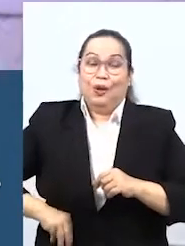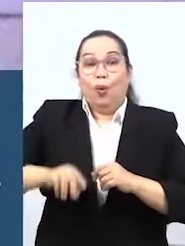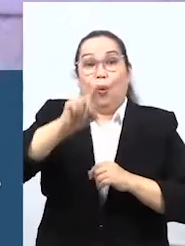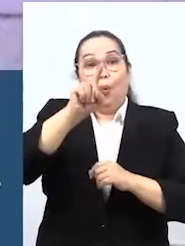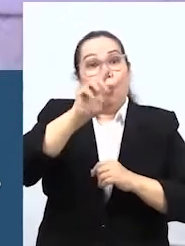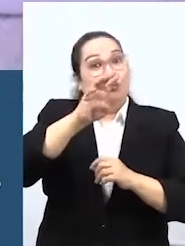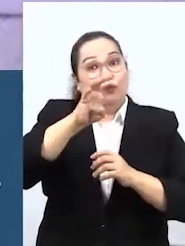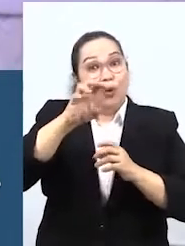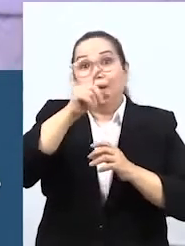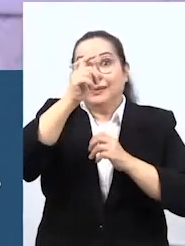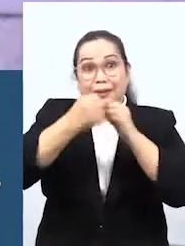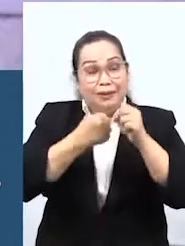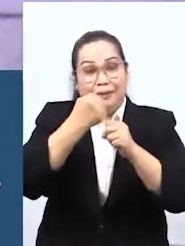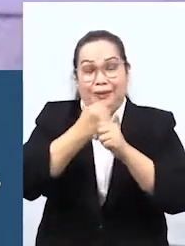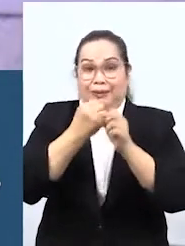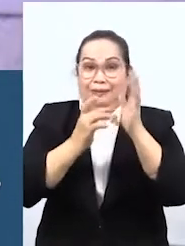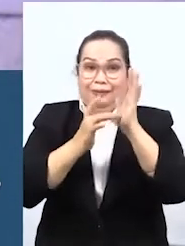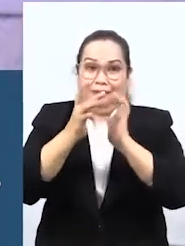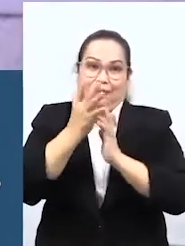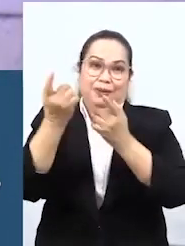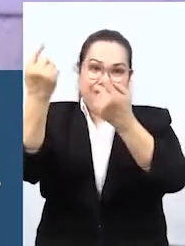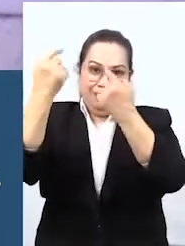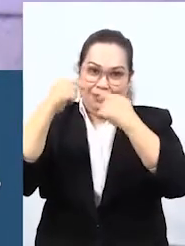years before Jesus came